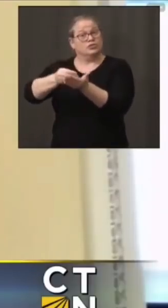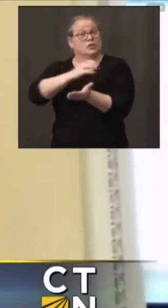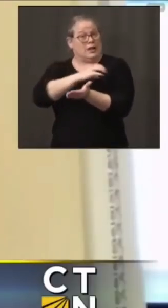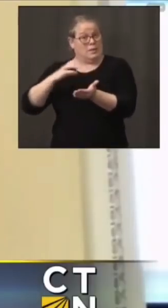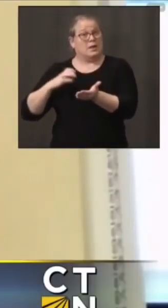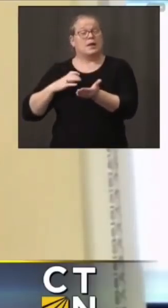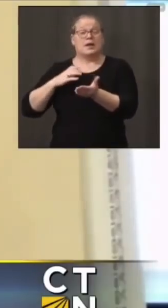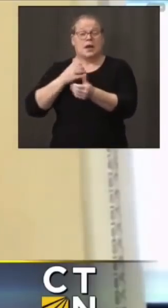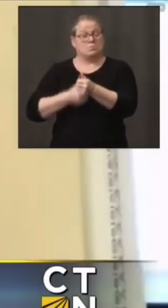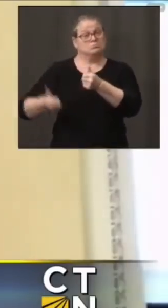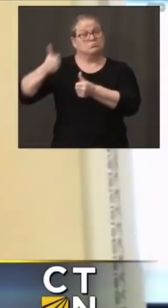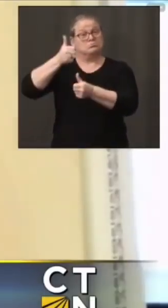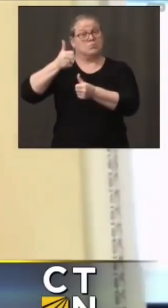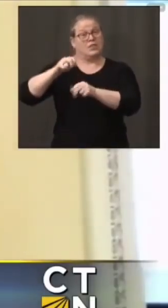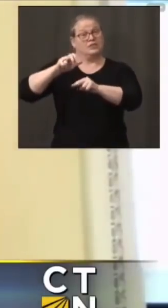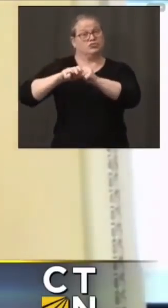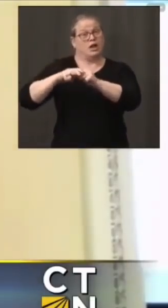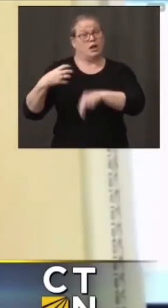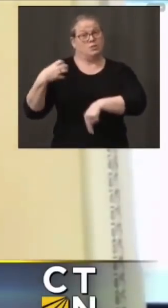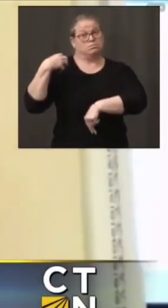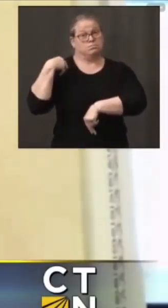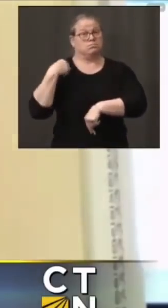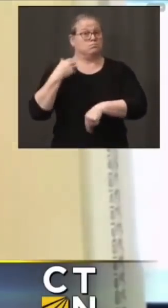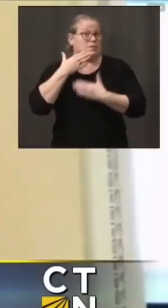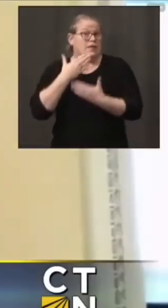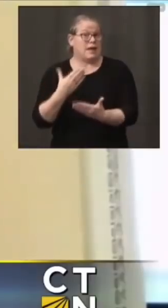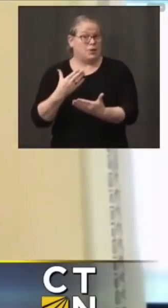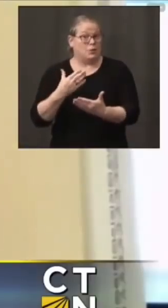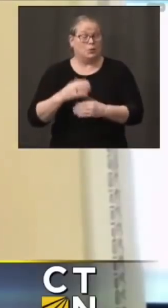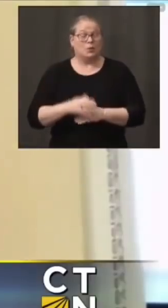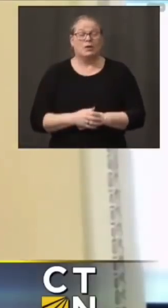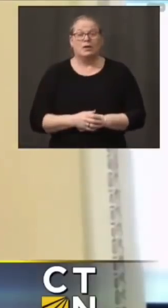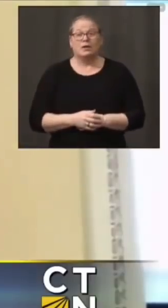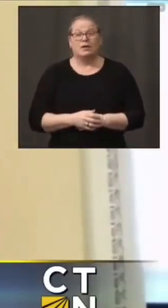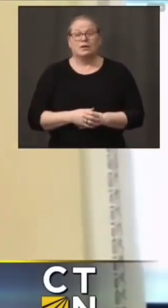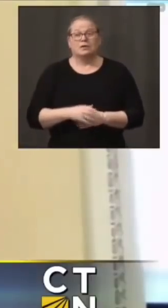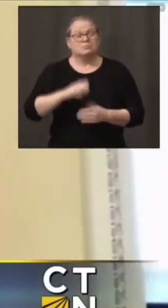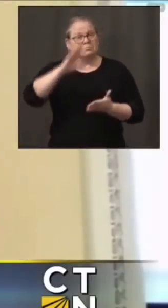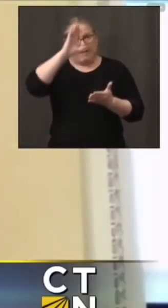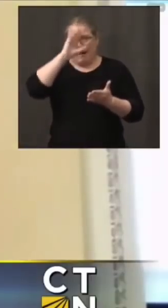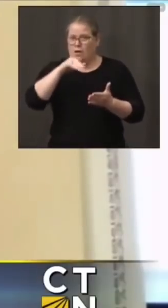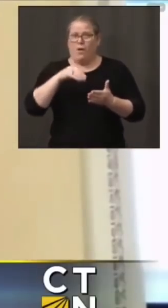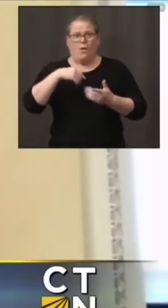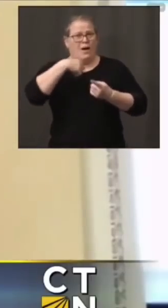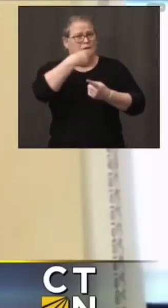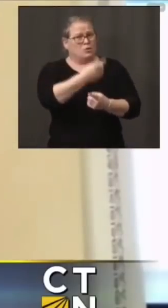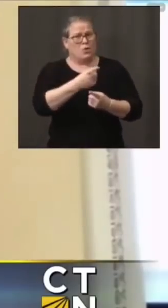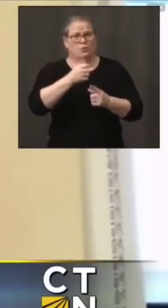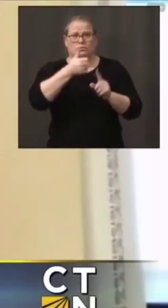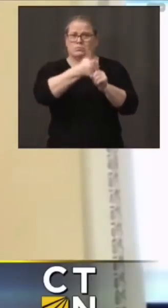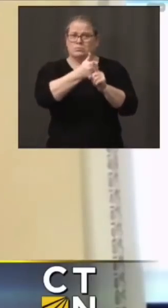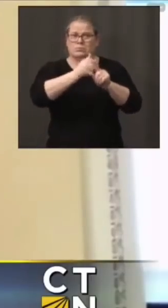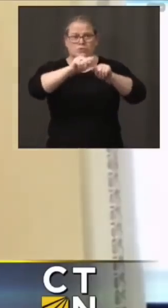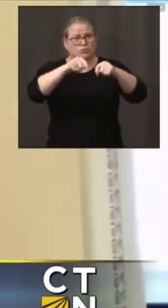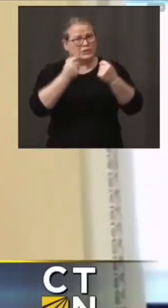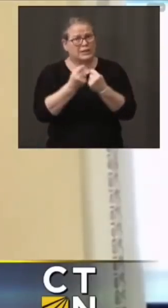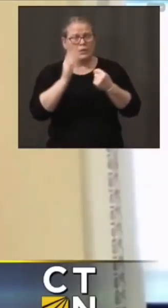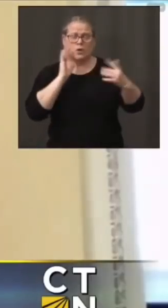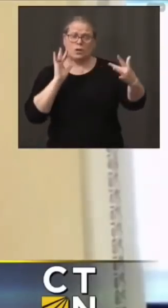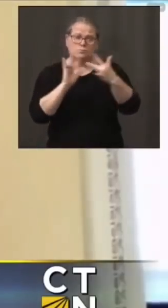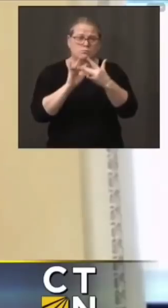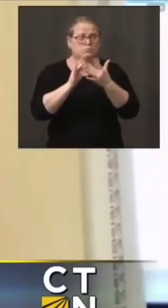already spoken. I said we would get together with you and with your team about what are the most